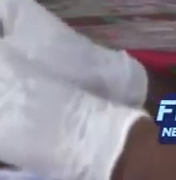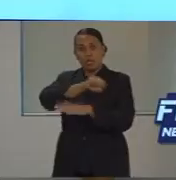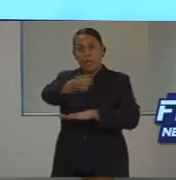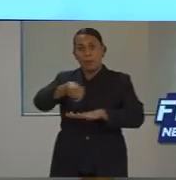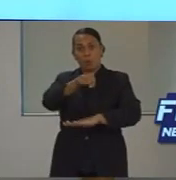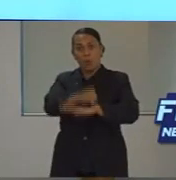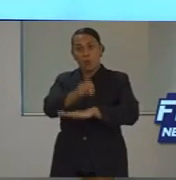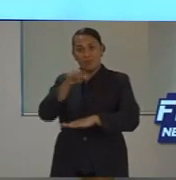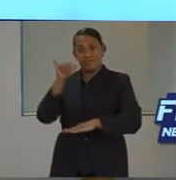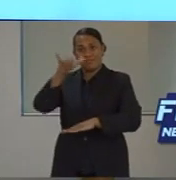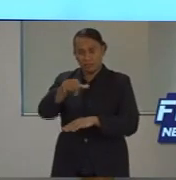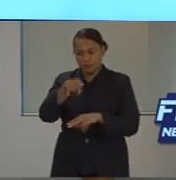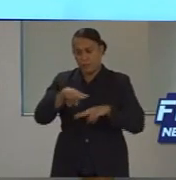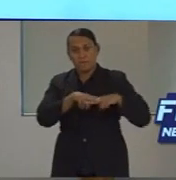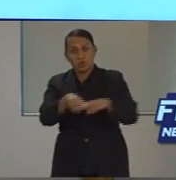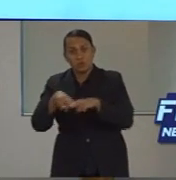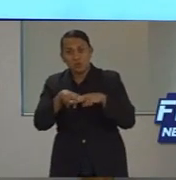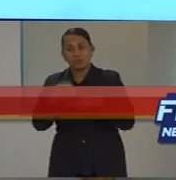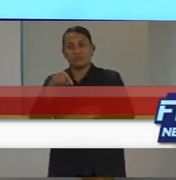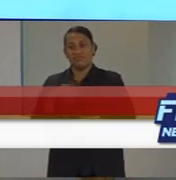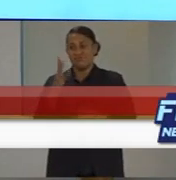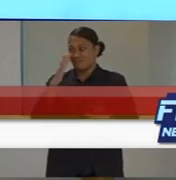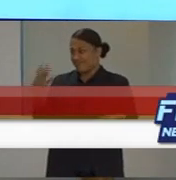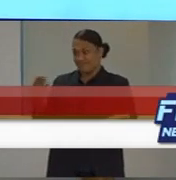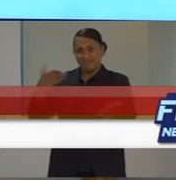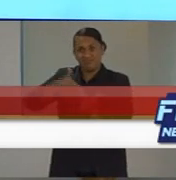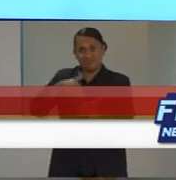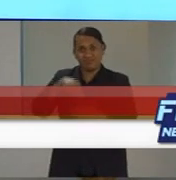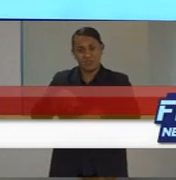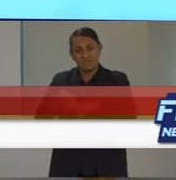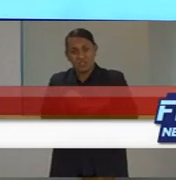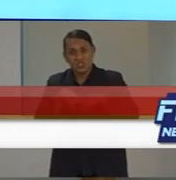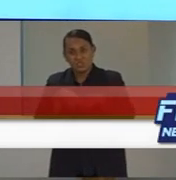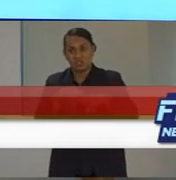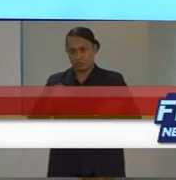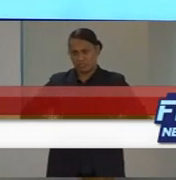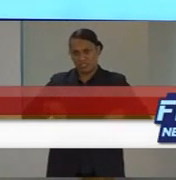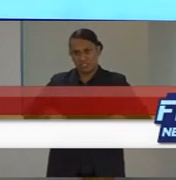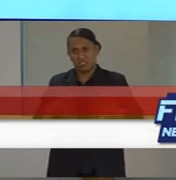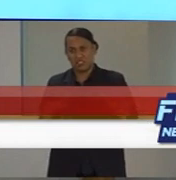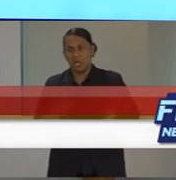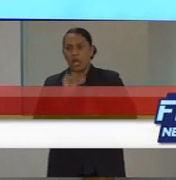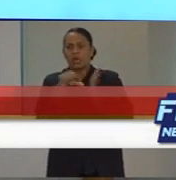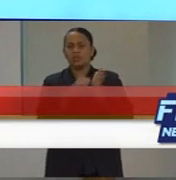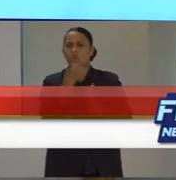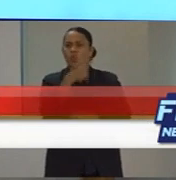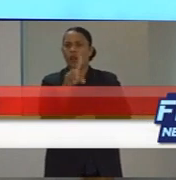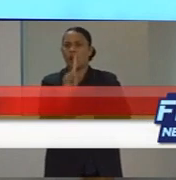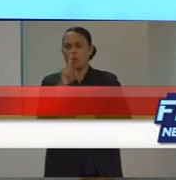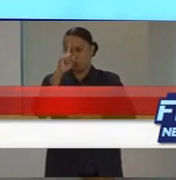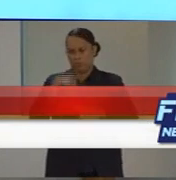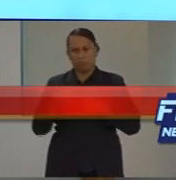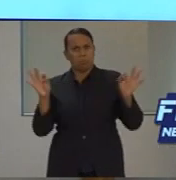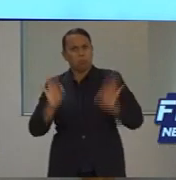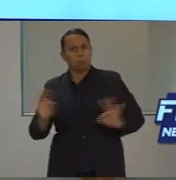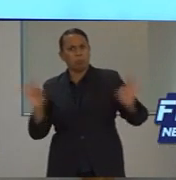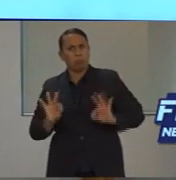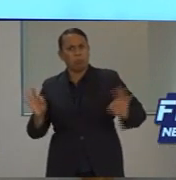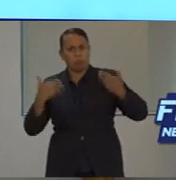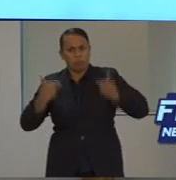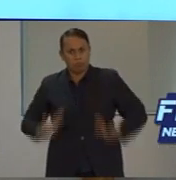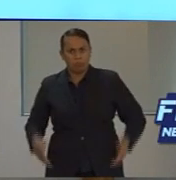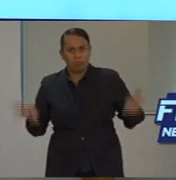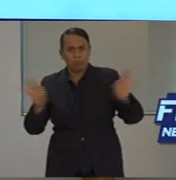tested. Since his return to Fiji, this young man has not shown a single symptom of the virus. You